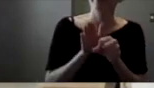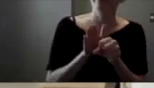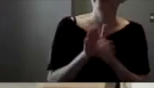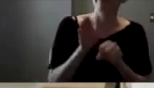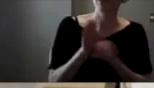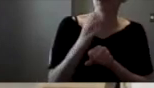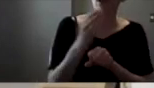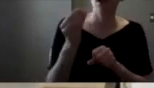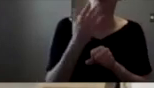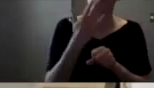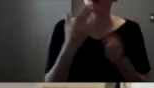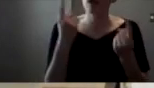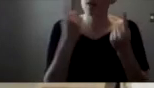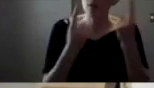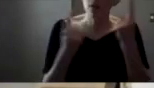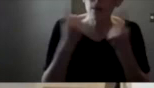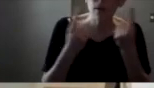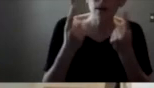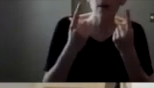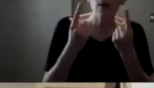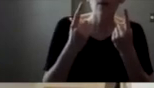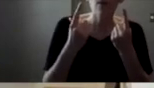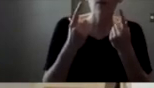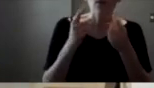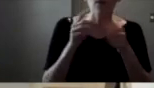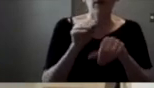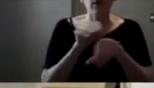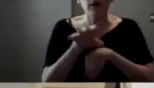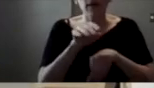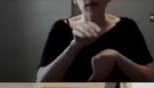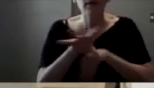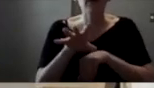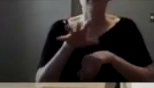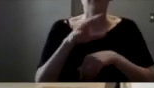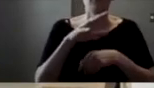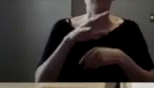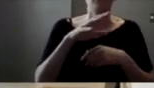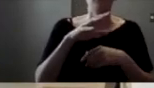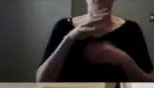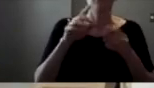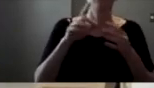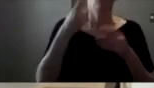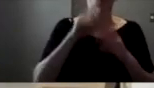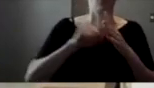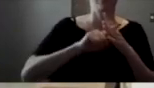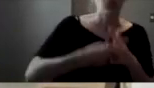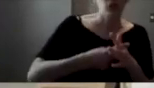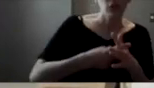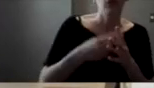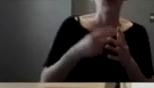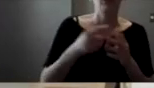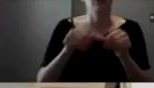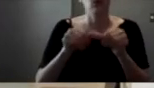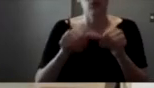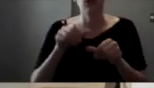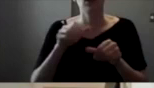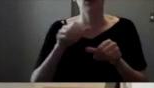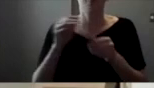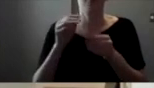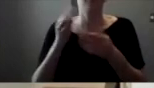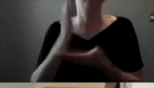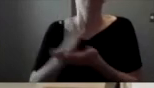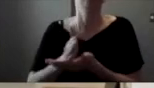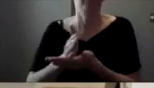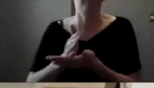data counseling at initiation, continuation, and of course, discontinuation. And for whatever reason, for a